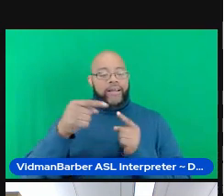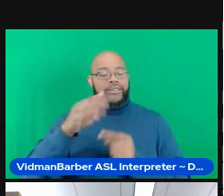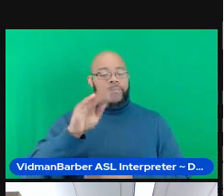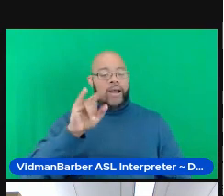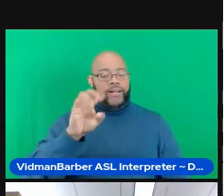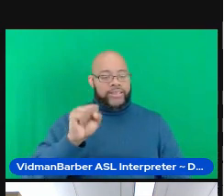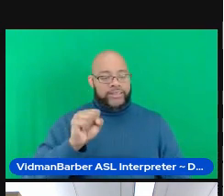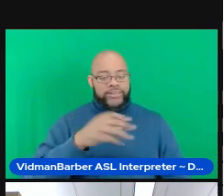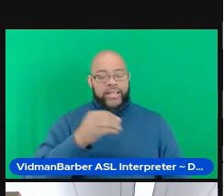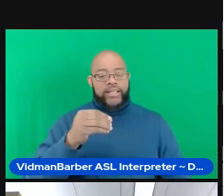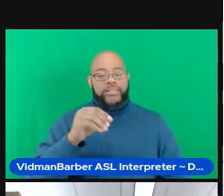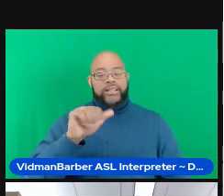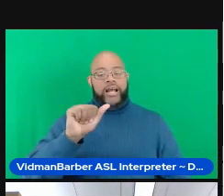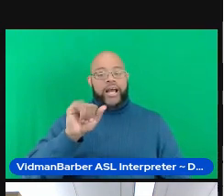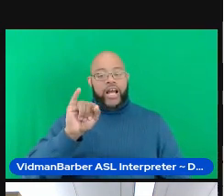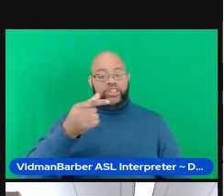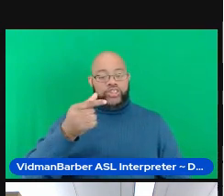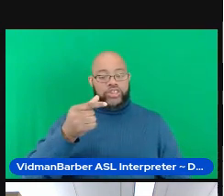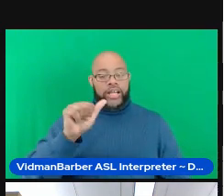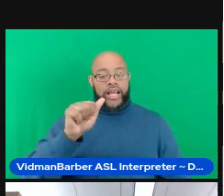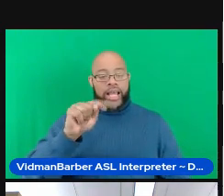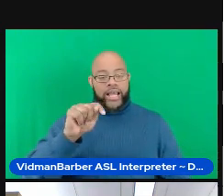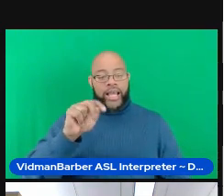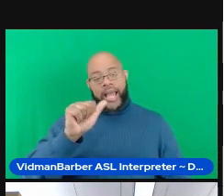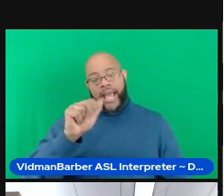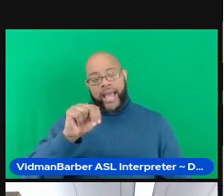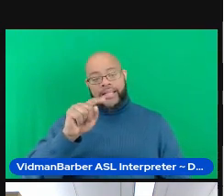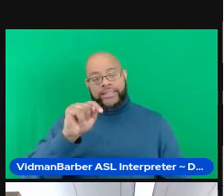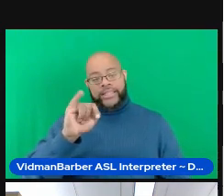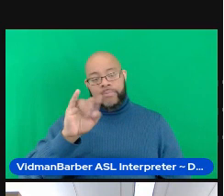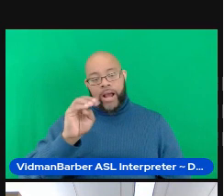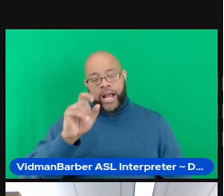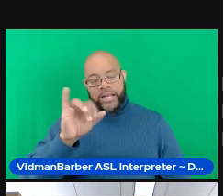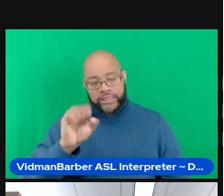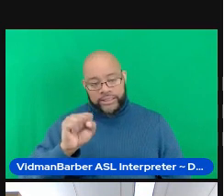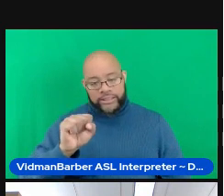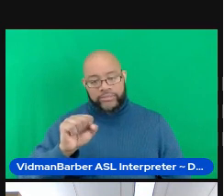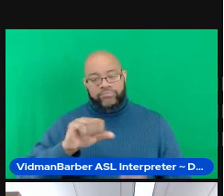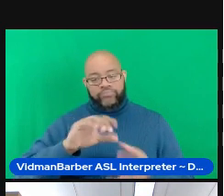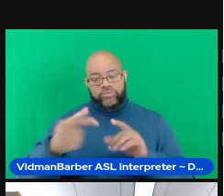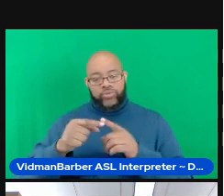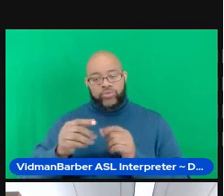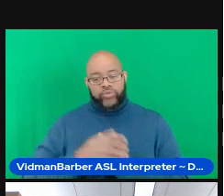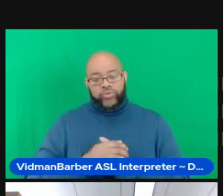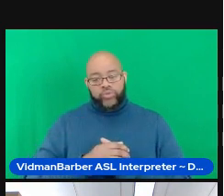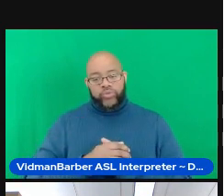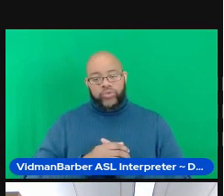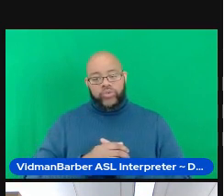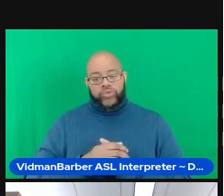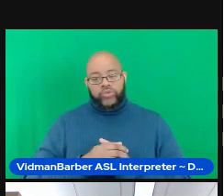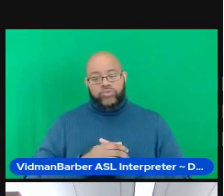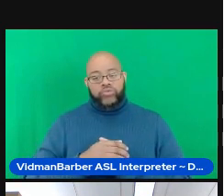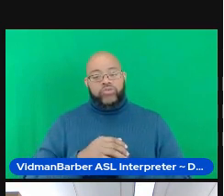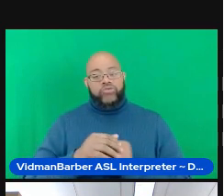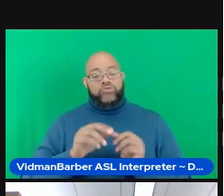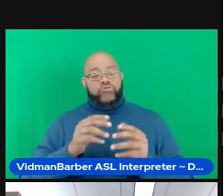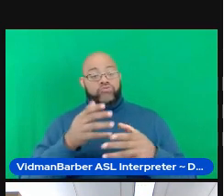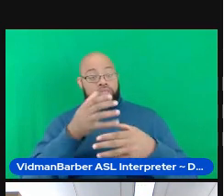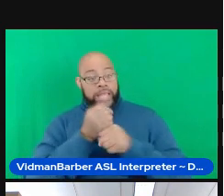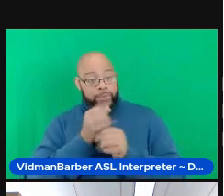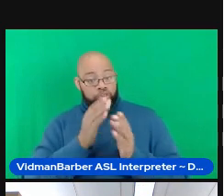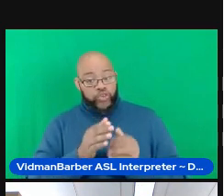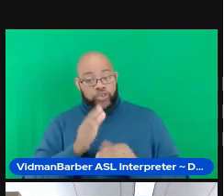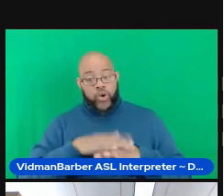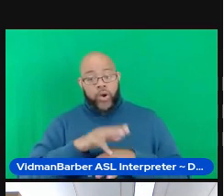Then the IgE antibodies then binds to high affinity receptors on